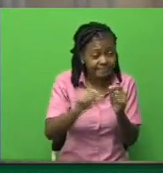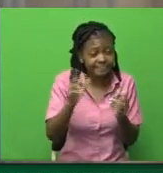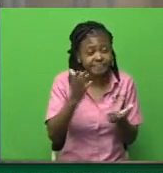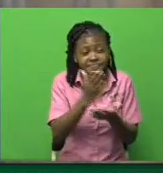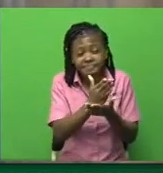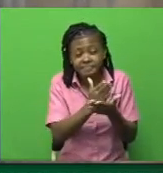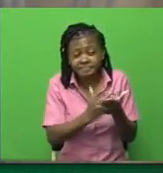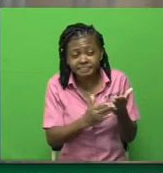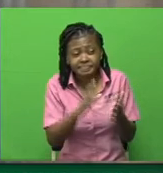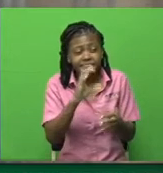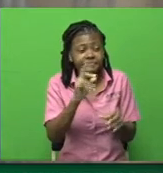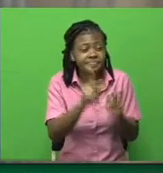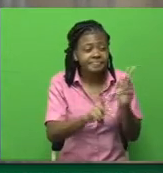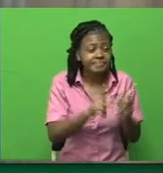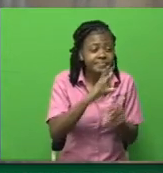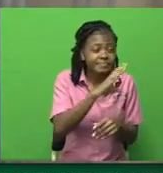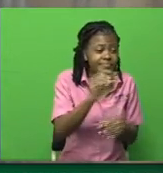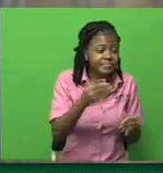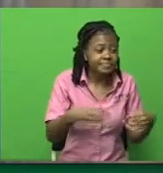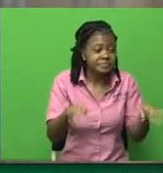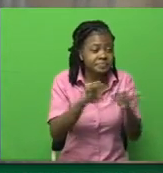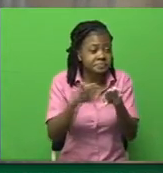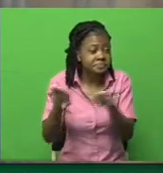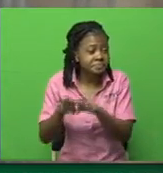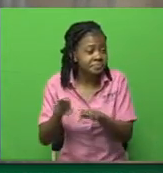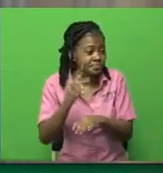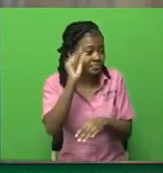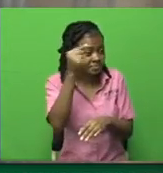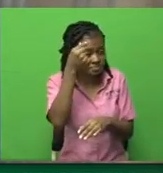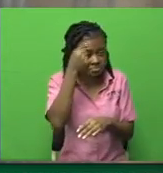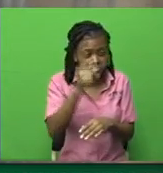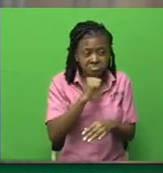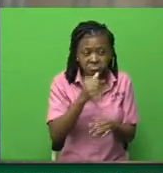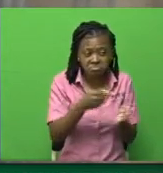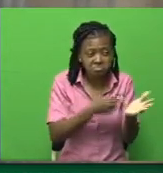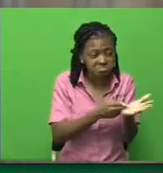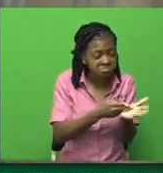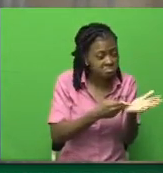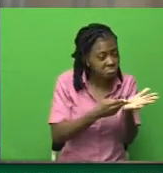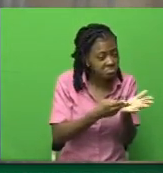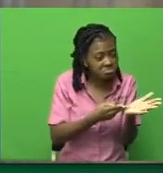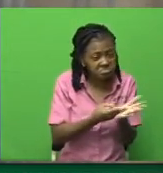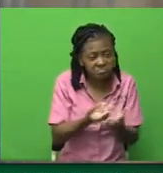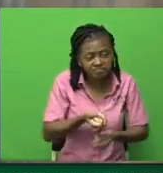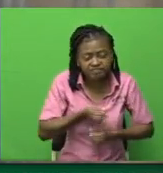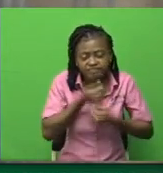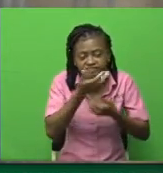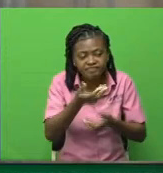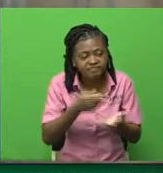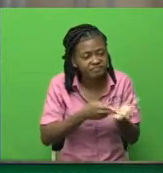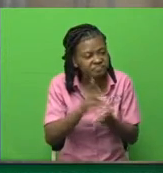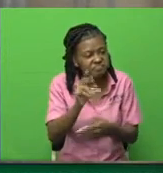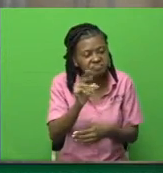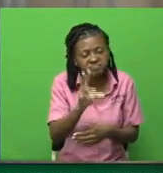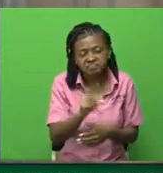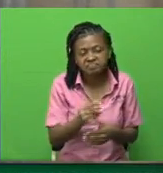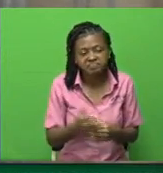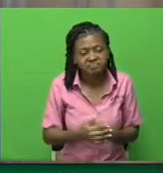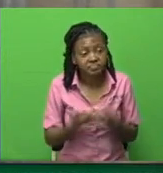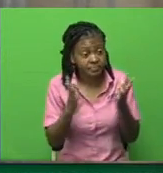government remains unwilling to account to the nation transparently a few ways in agriculture because this is a very very